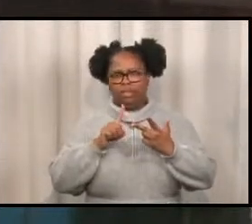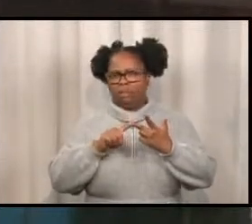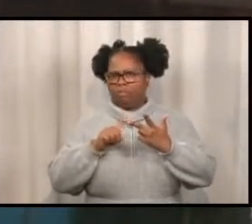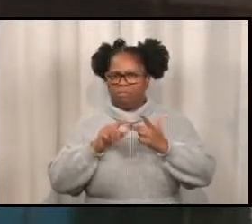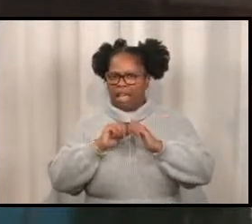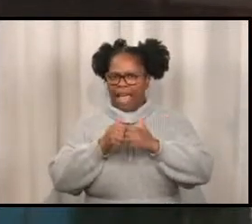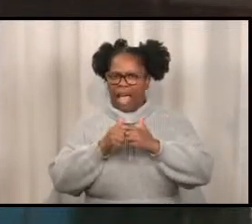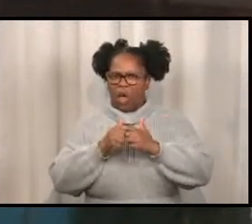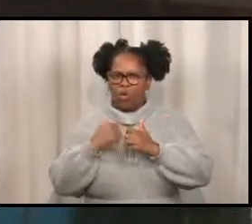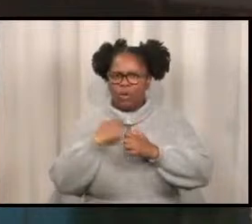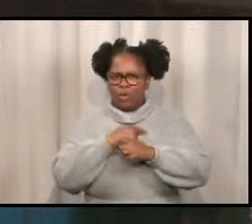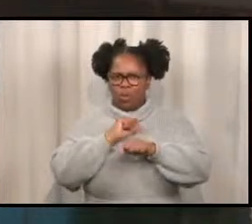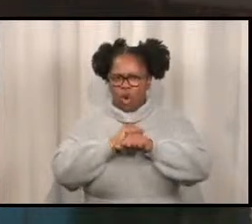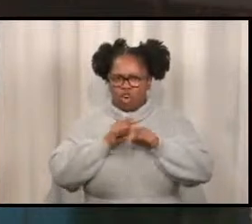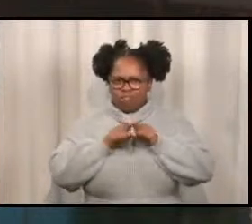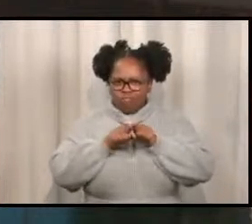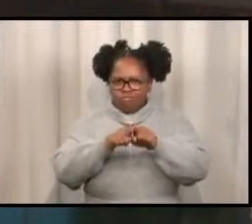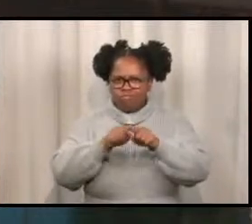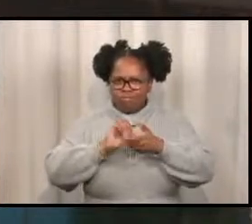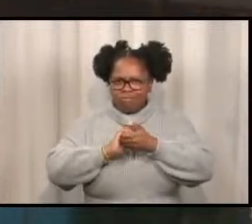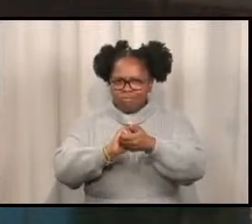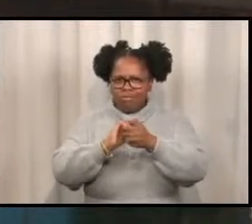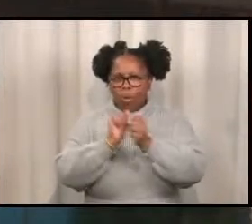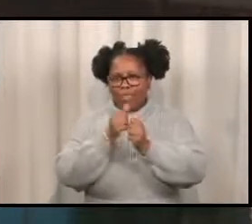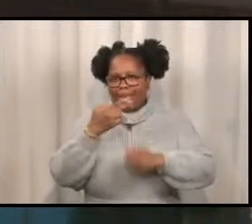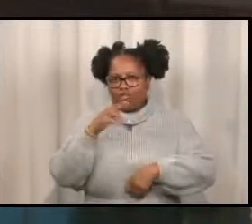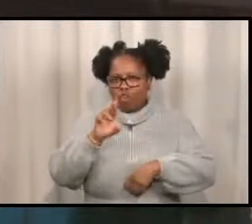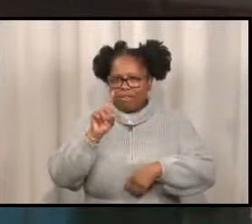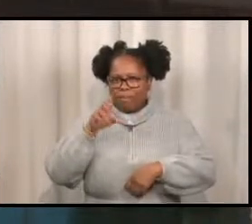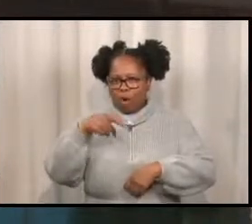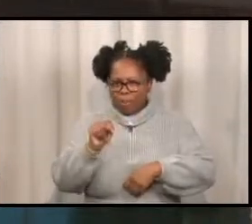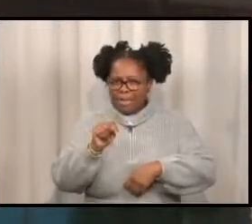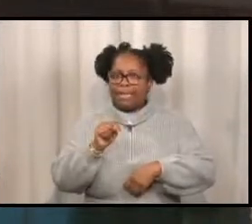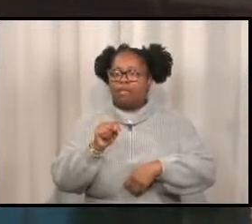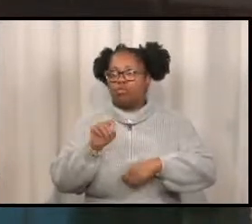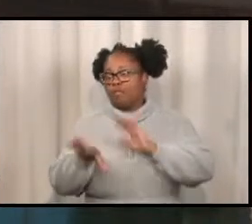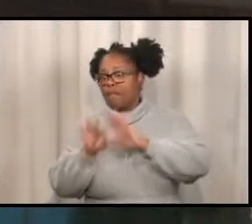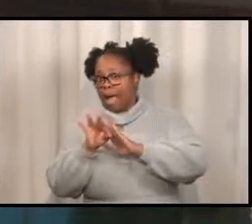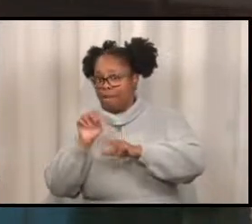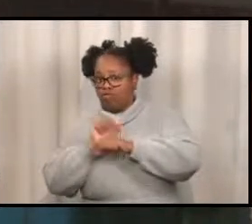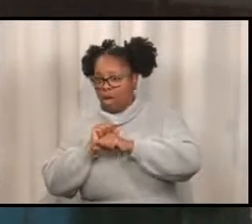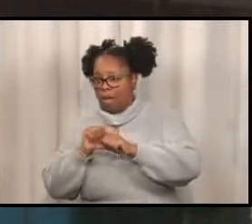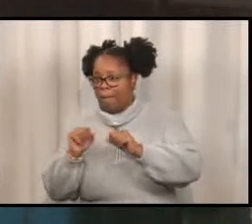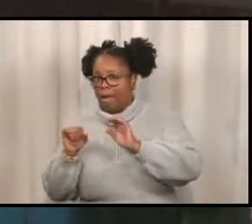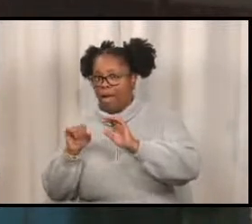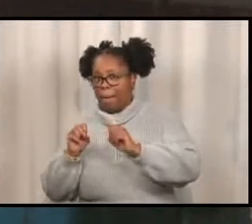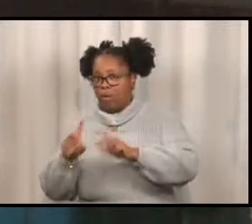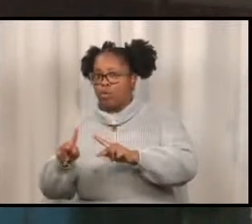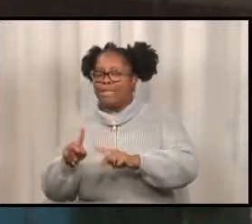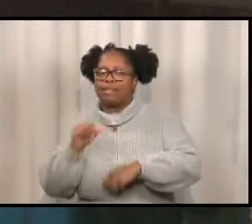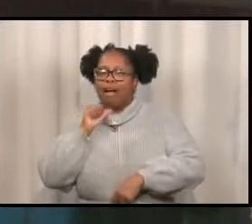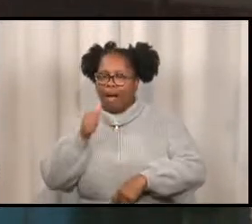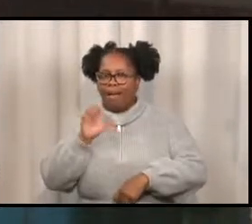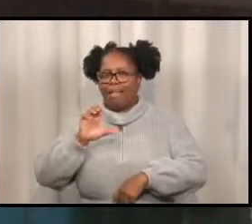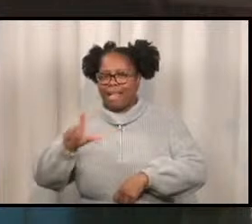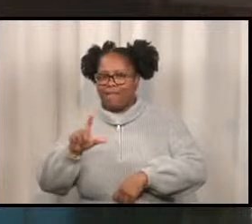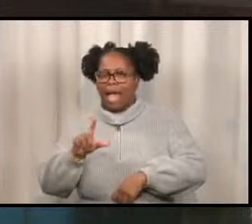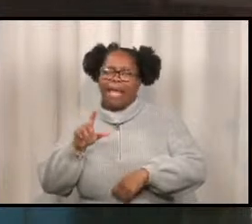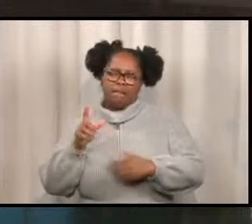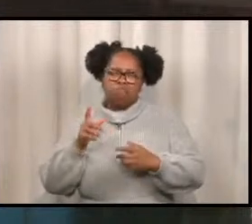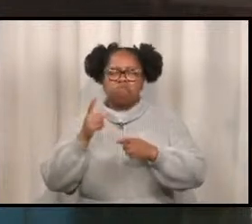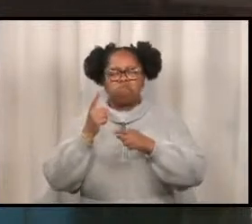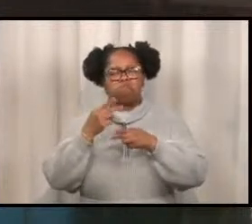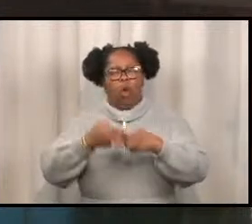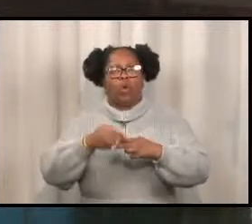work in tandem with our human resources department to eventually then identify opportunities that are unclassified or under civil service to then